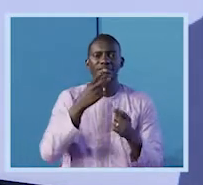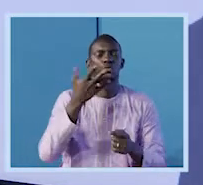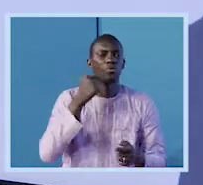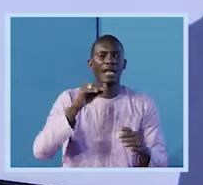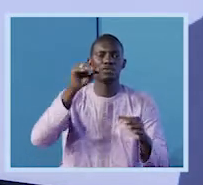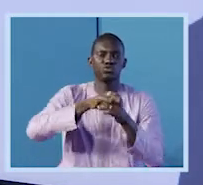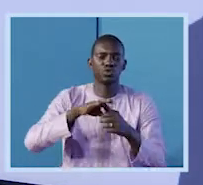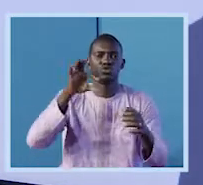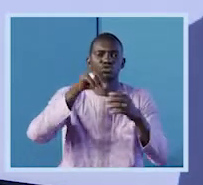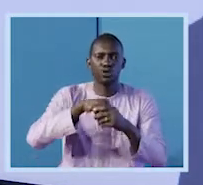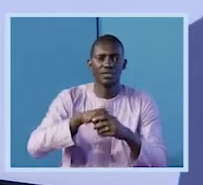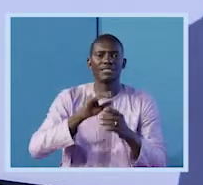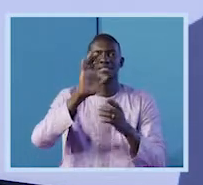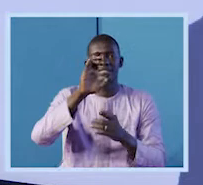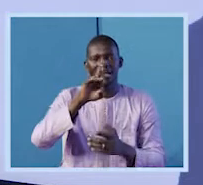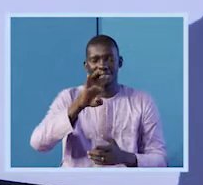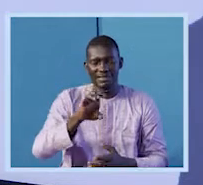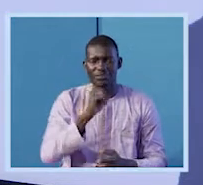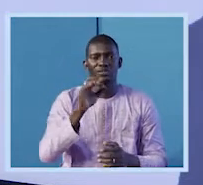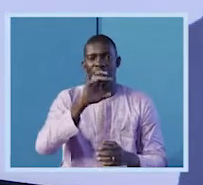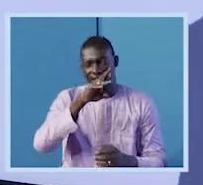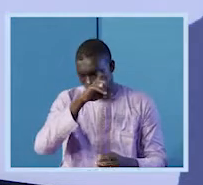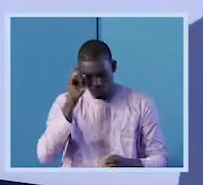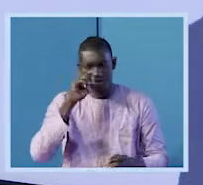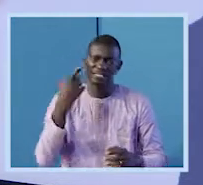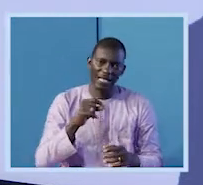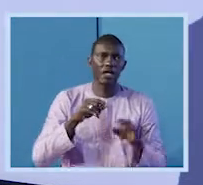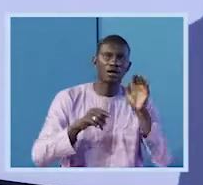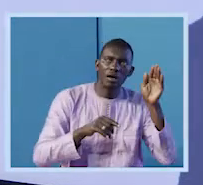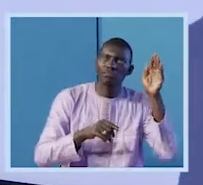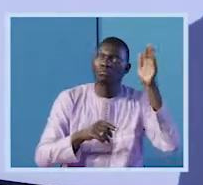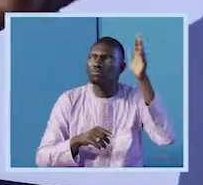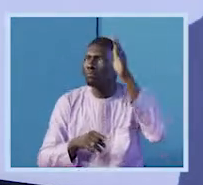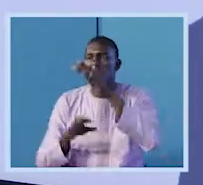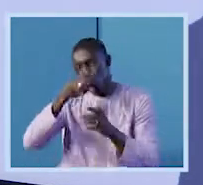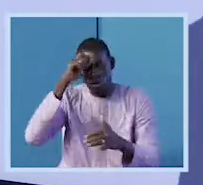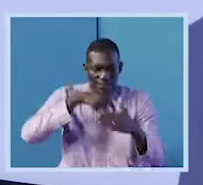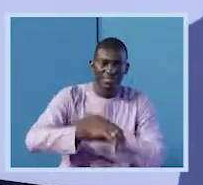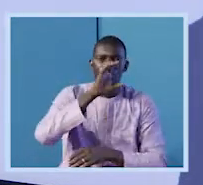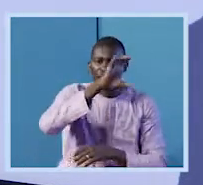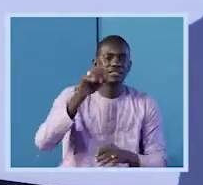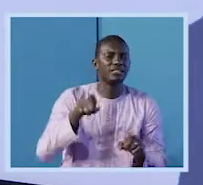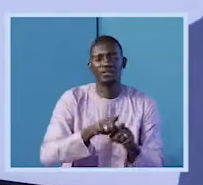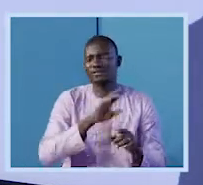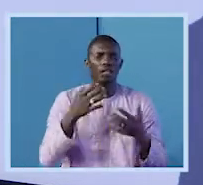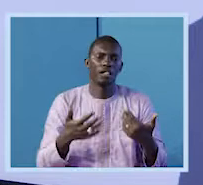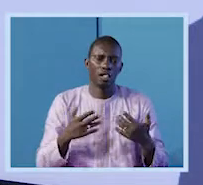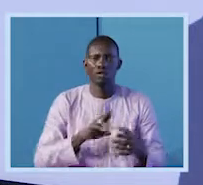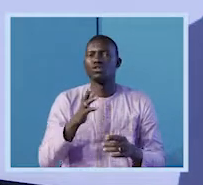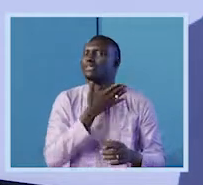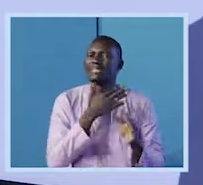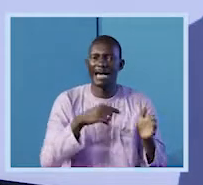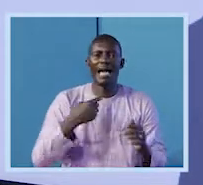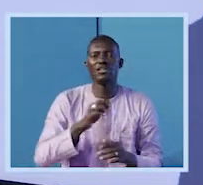joined CRC, when I joined the Constitutional Review Commission, because CRC's work is like, working in hectic. The country and other things. It's like hectic, so I can't attend